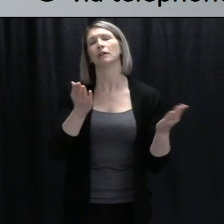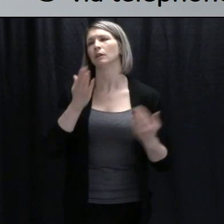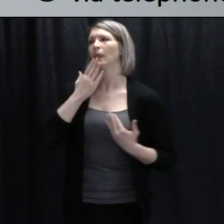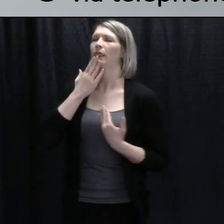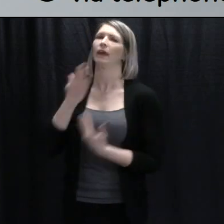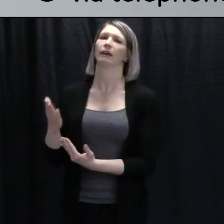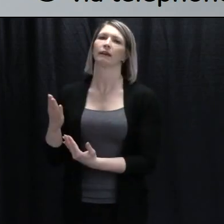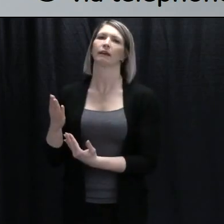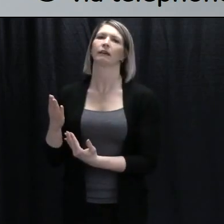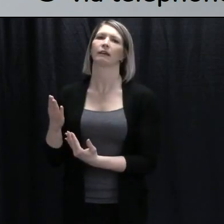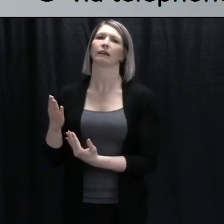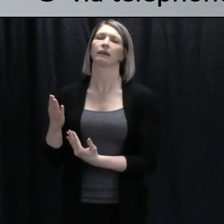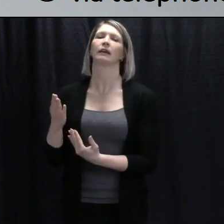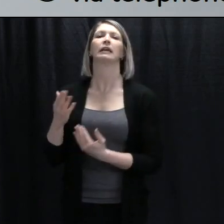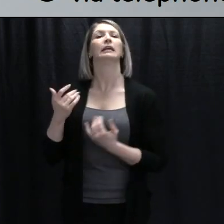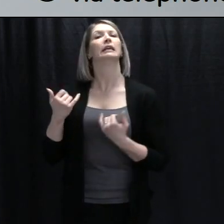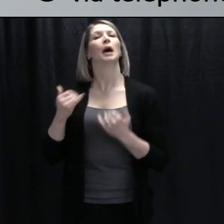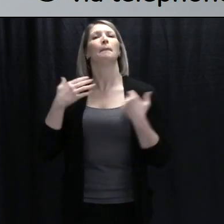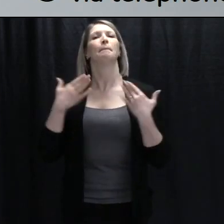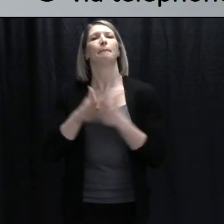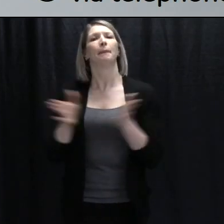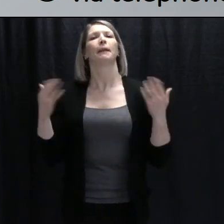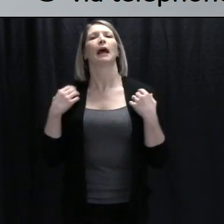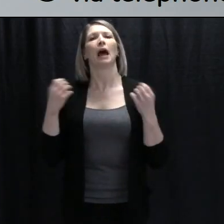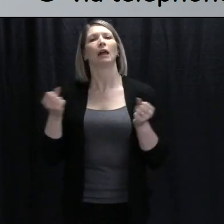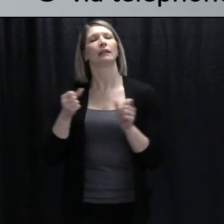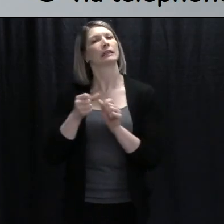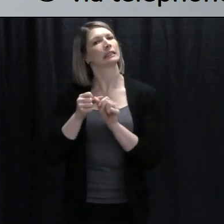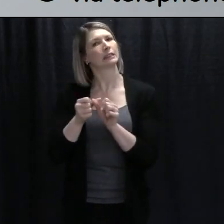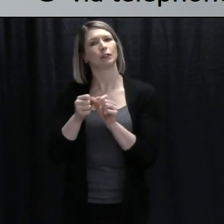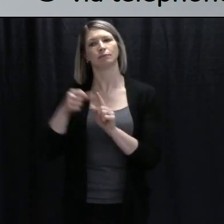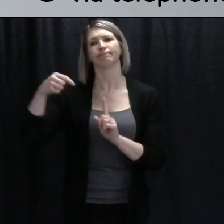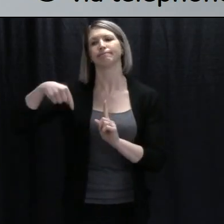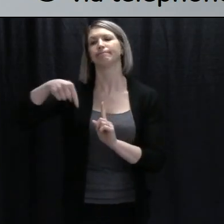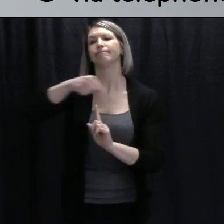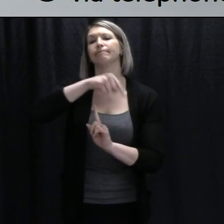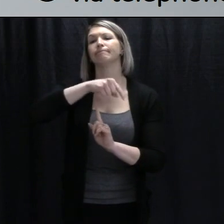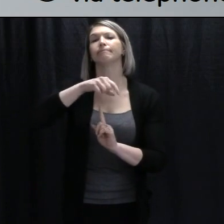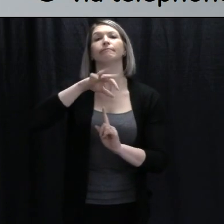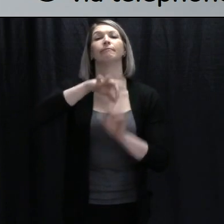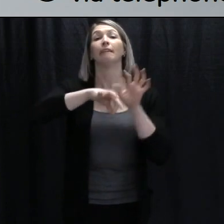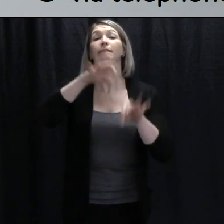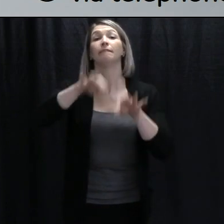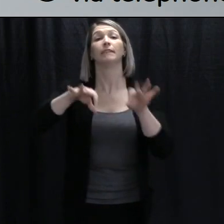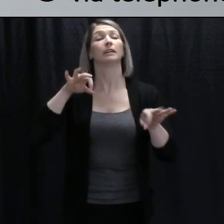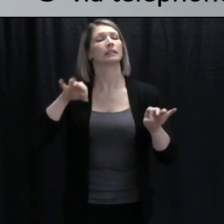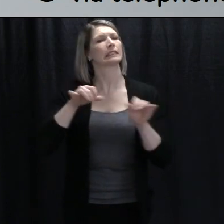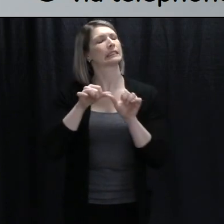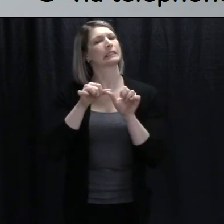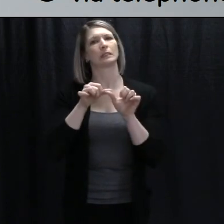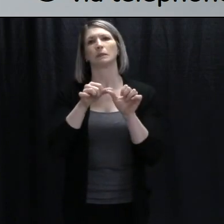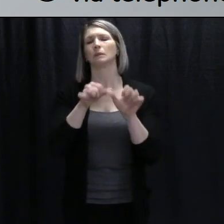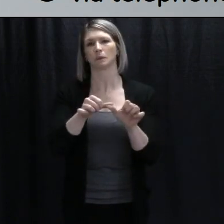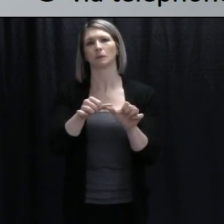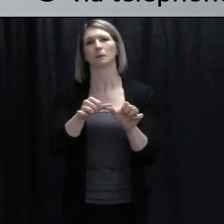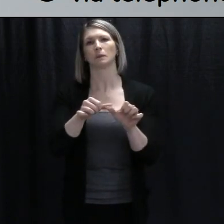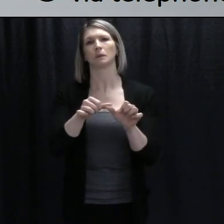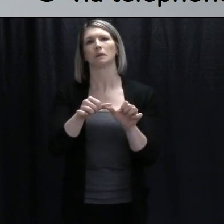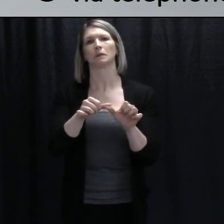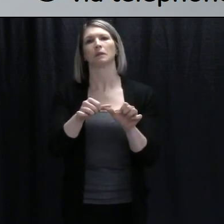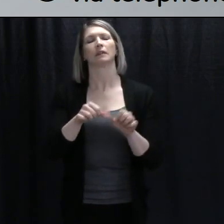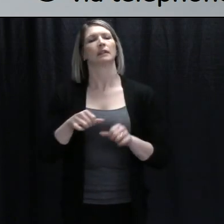teams are carrying out contact tracing and providing advice to all those who are identified as cases and contacts, and this